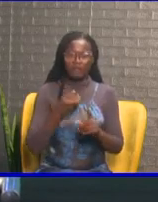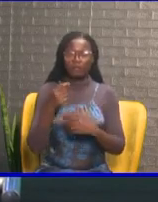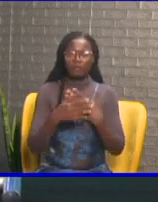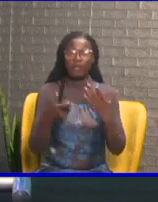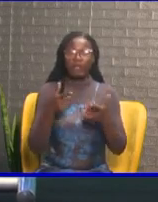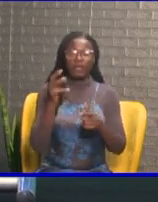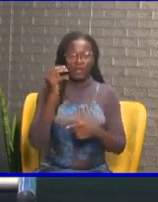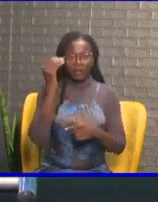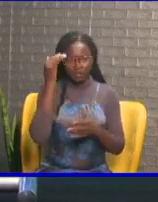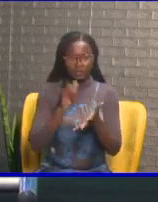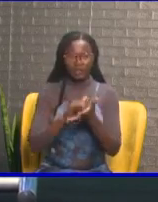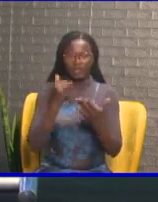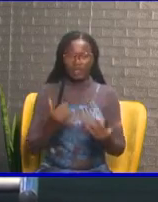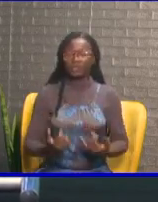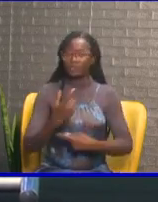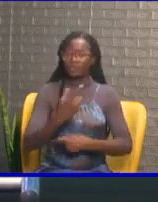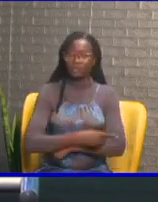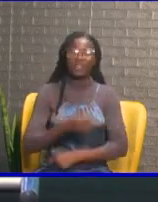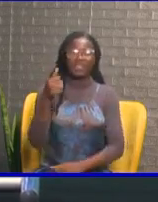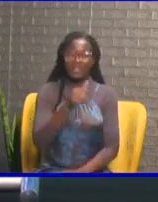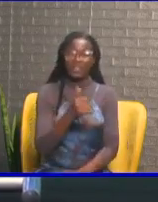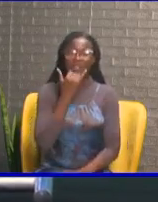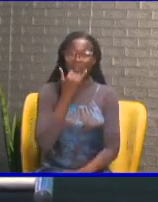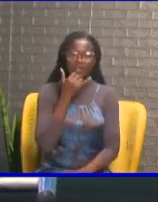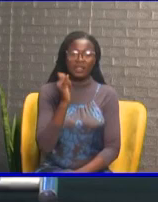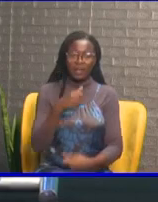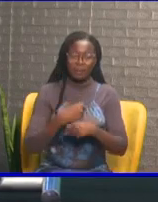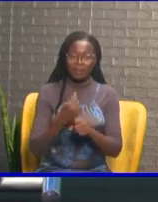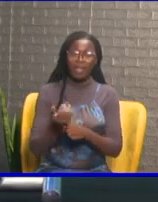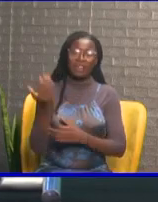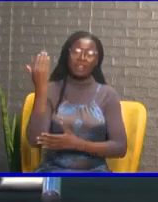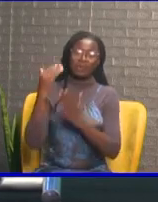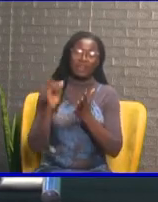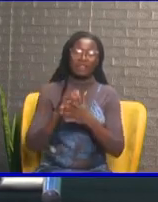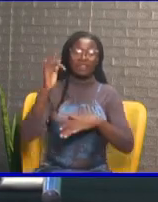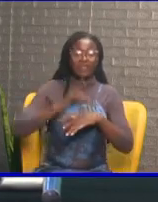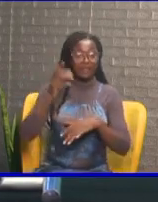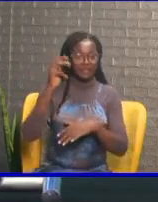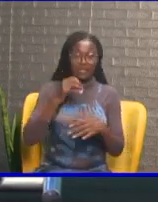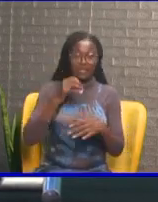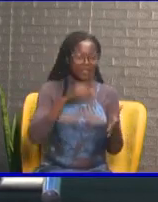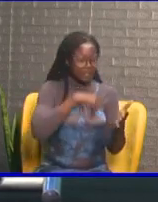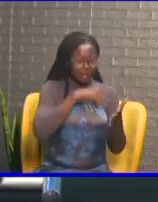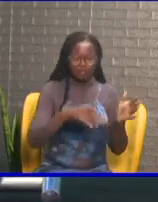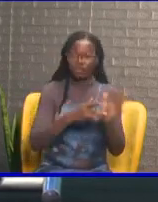that today, any mistake that they made in the past that is affecting them is canceled.